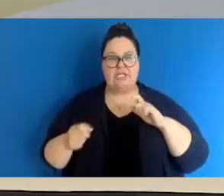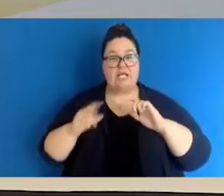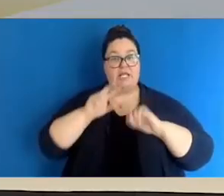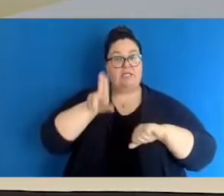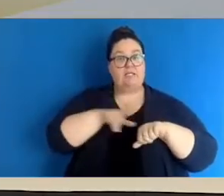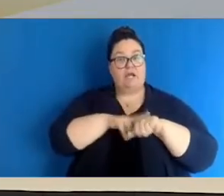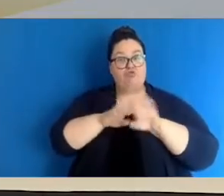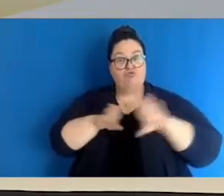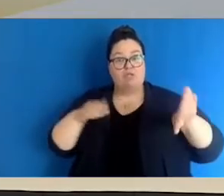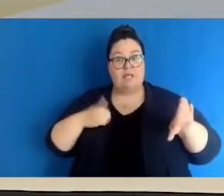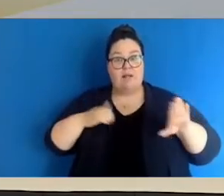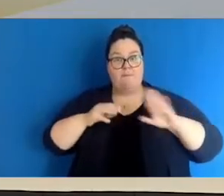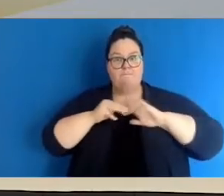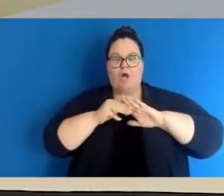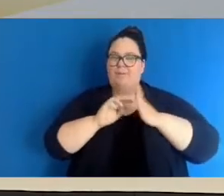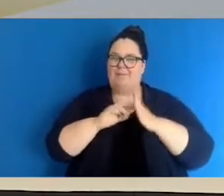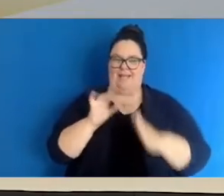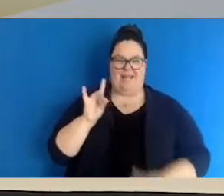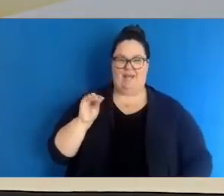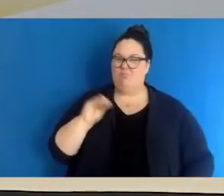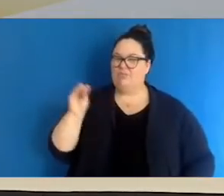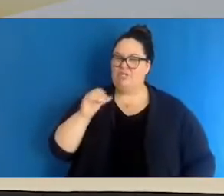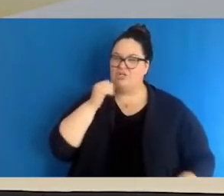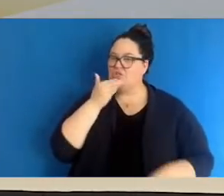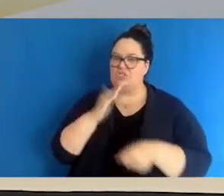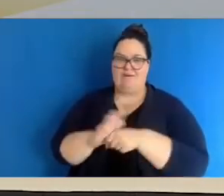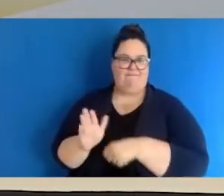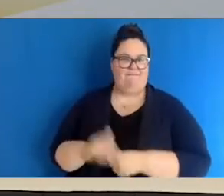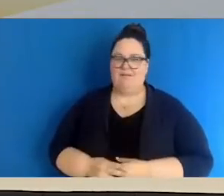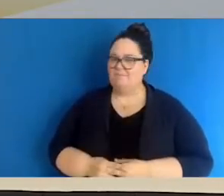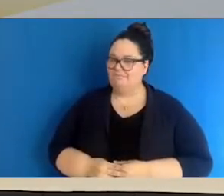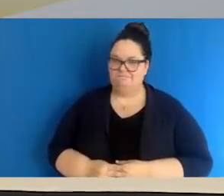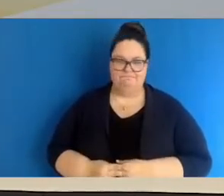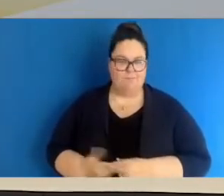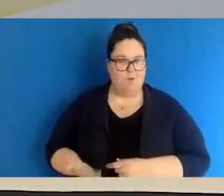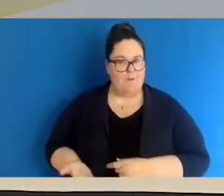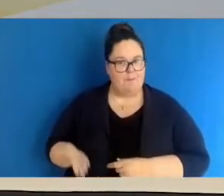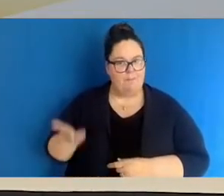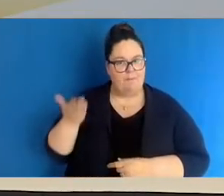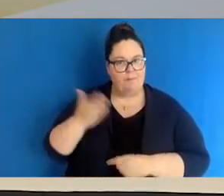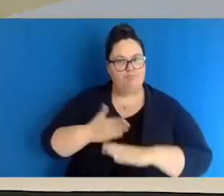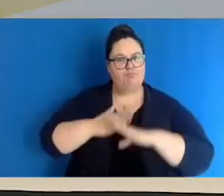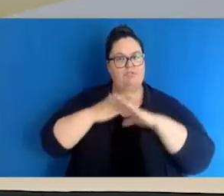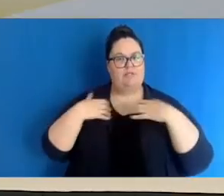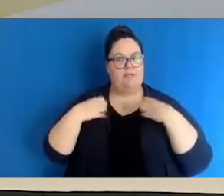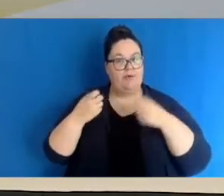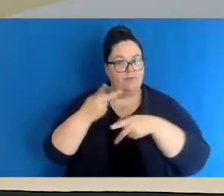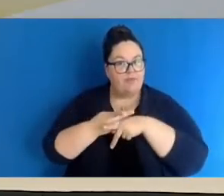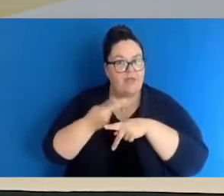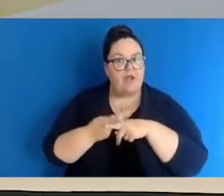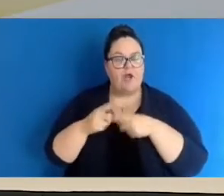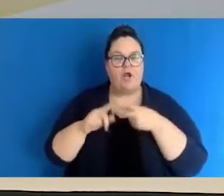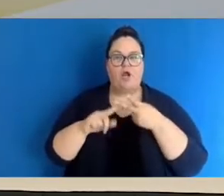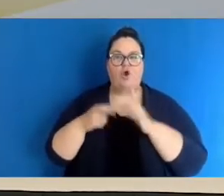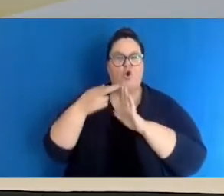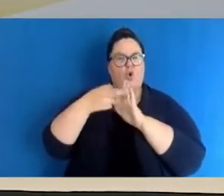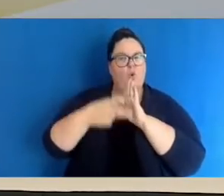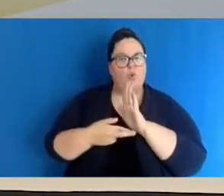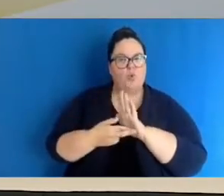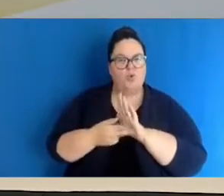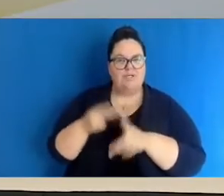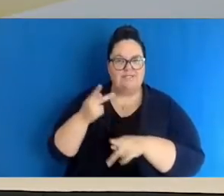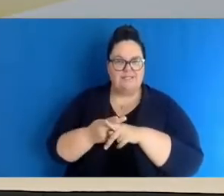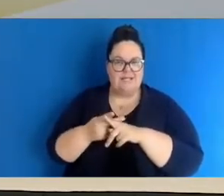this target needs to be higher across all age groups to protect our healthcare system and prevent the tightening of public health measures such as